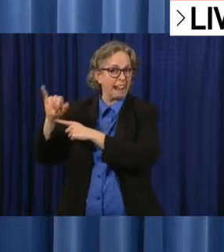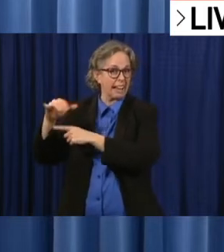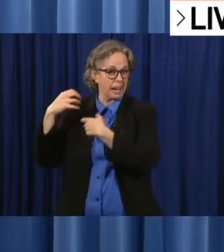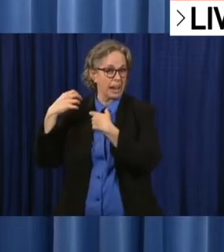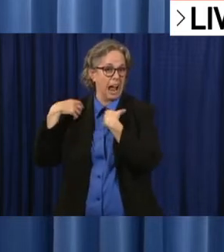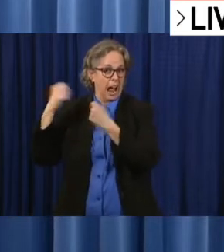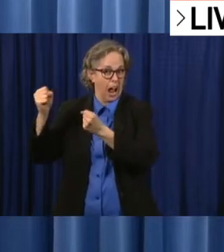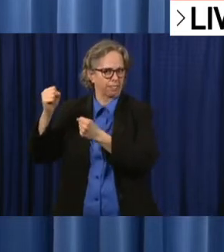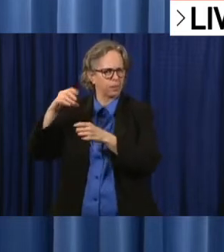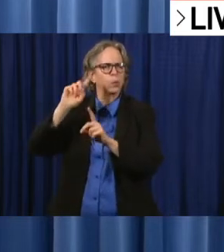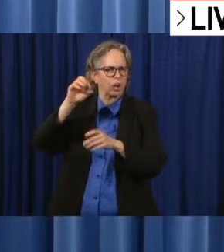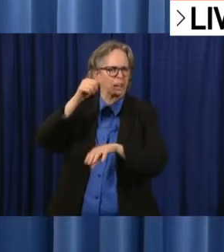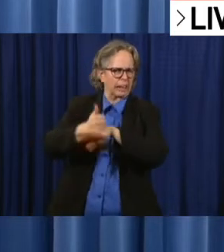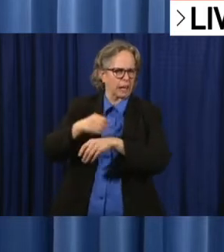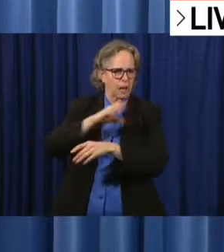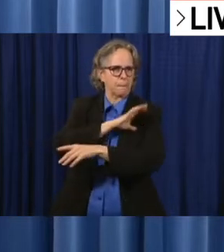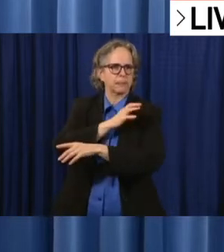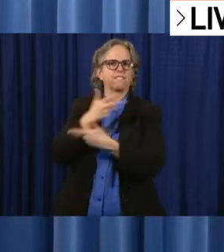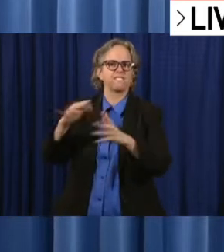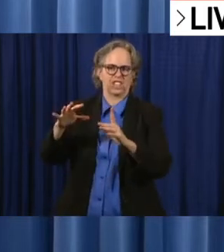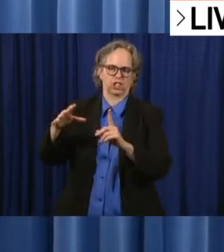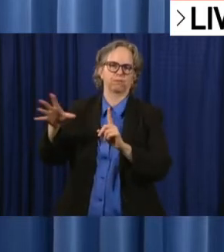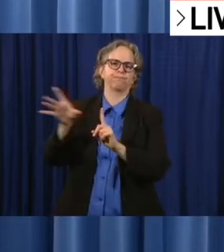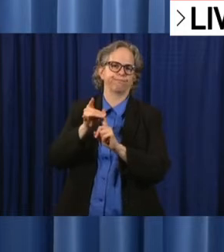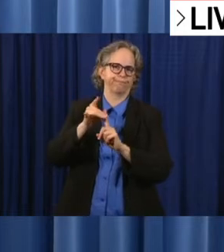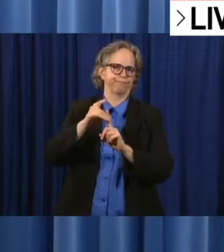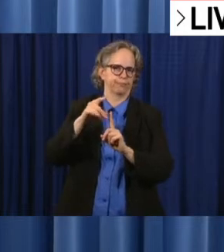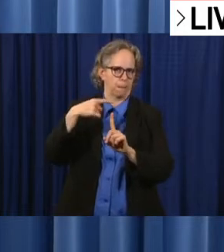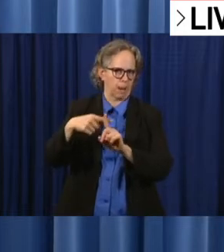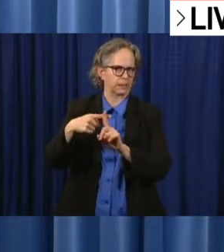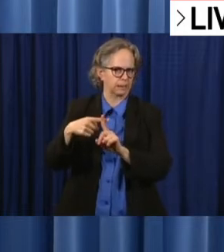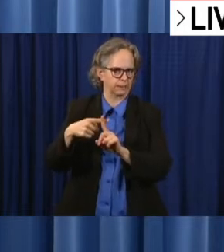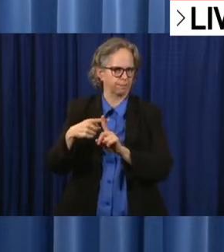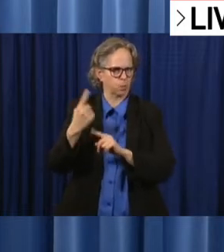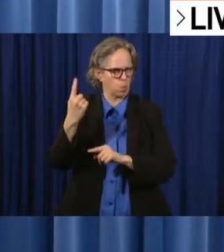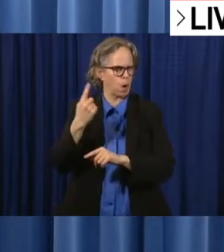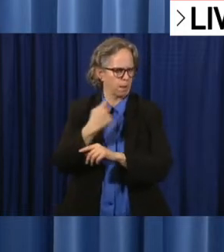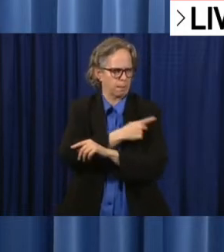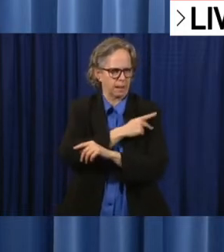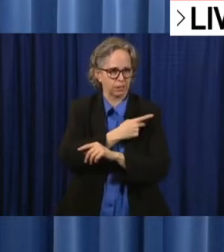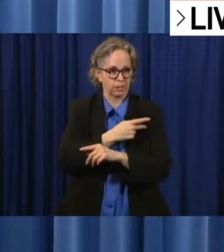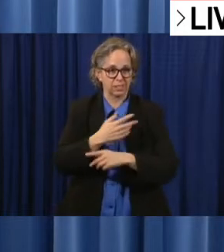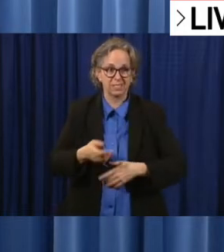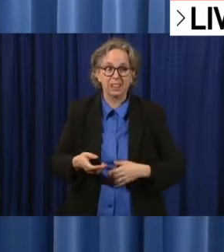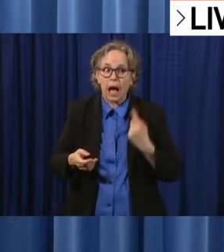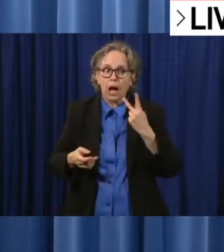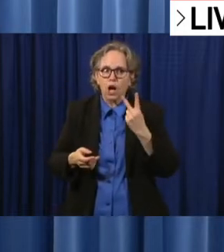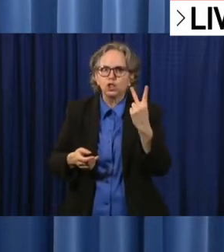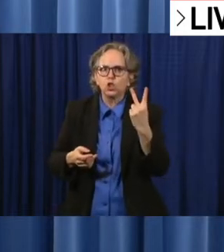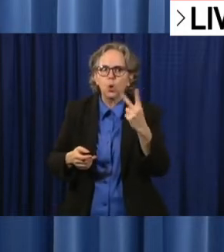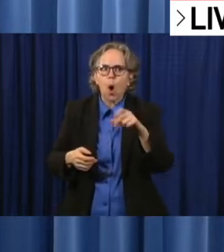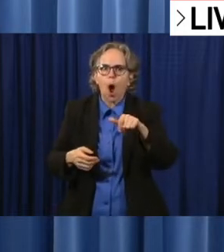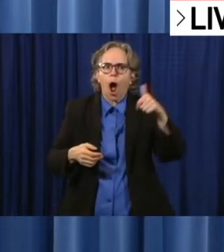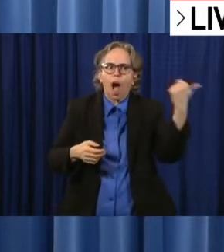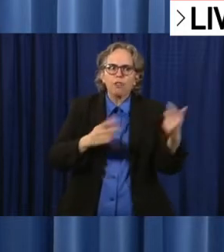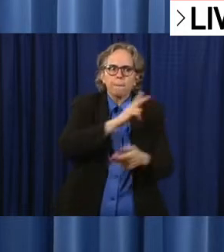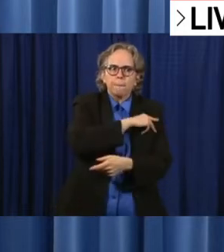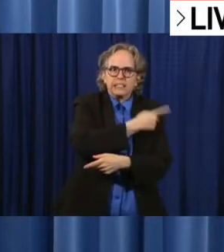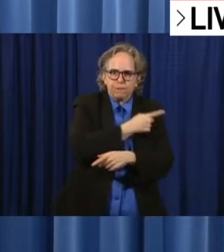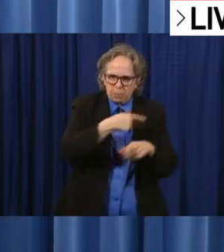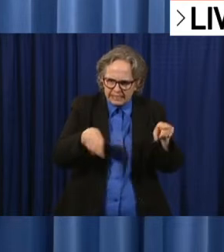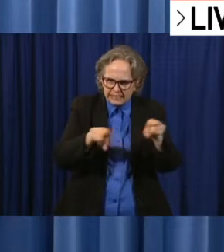virus. Later, two other patients in the same unit got back positive